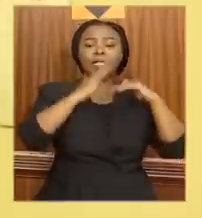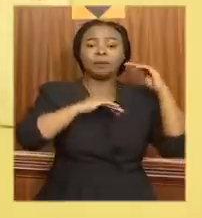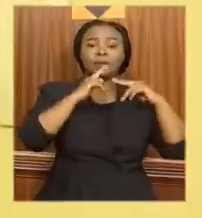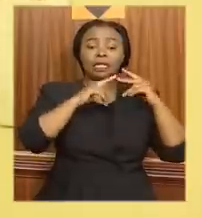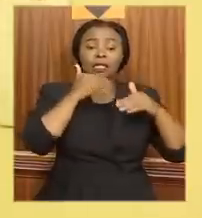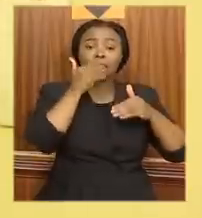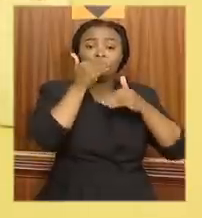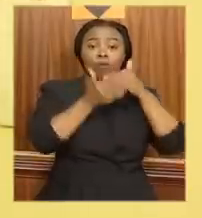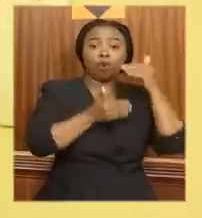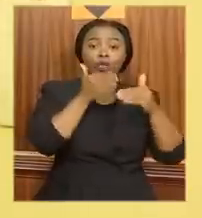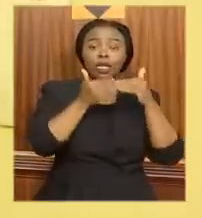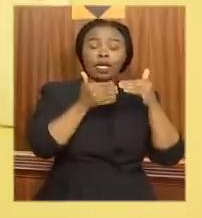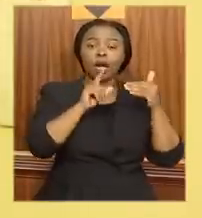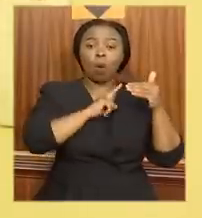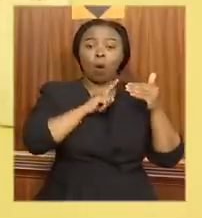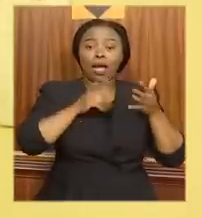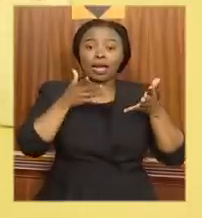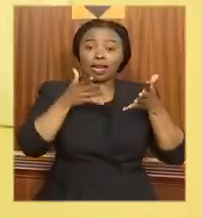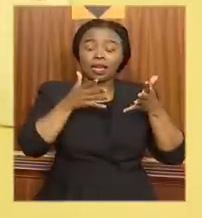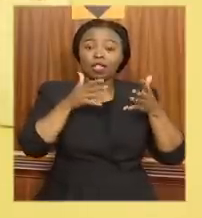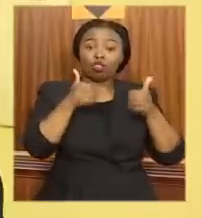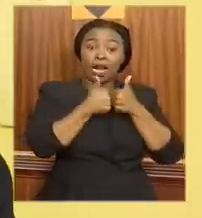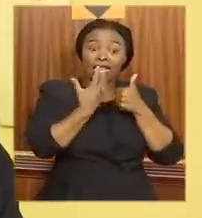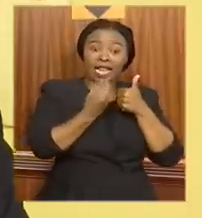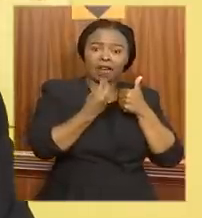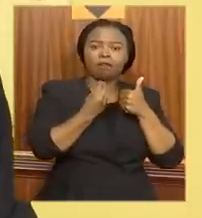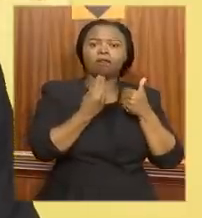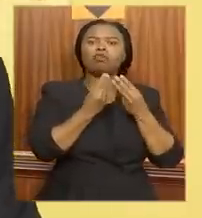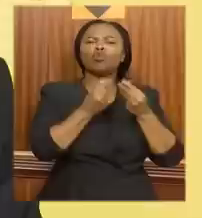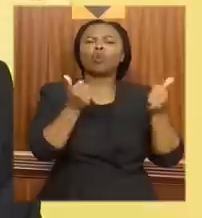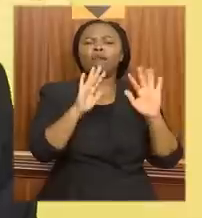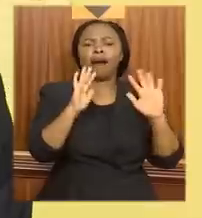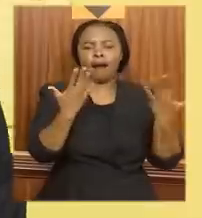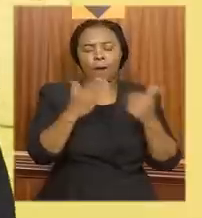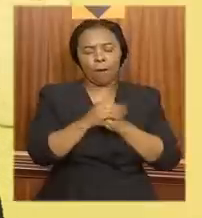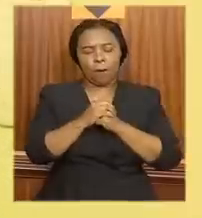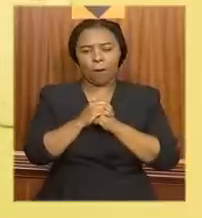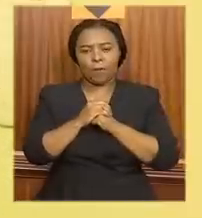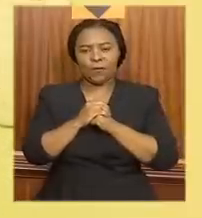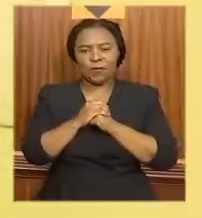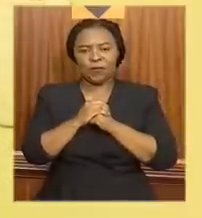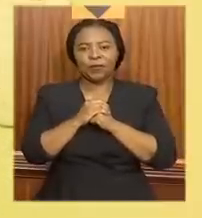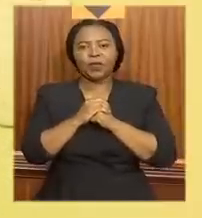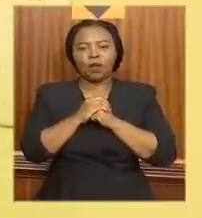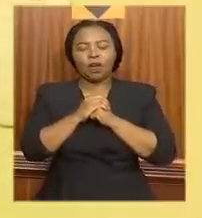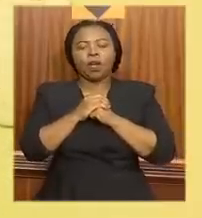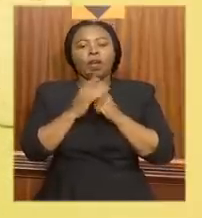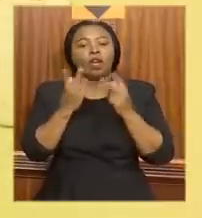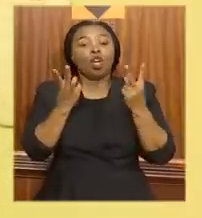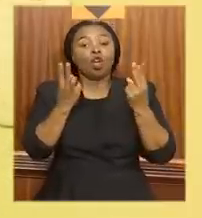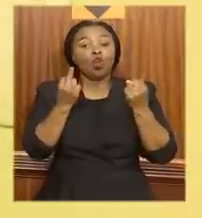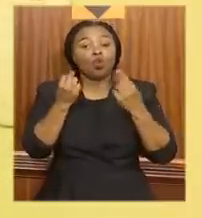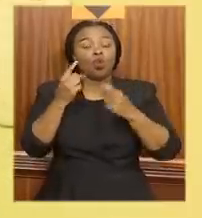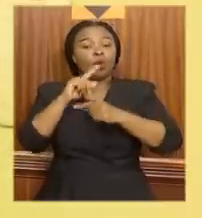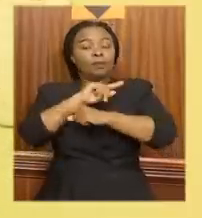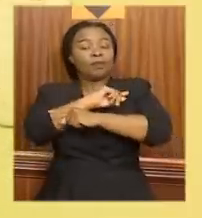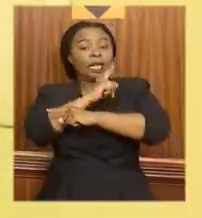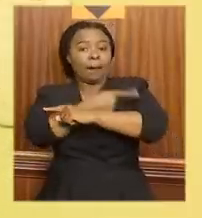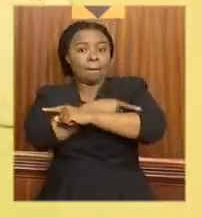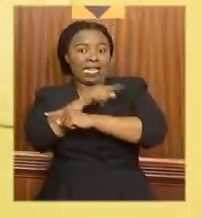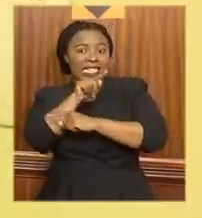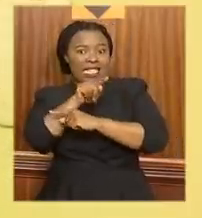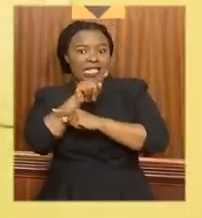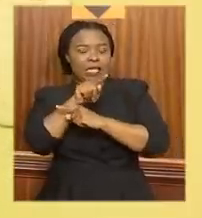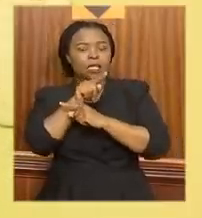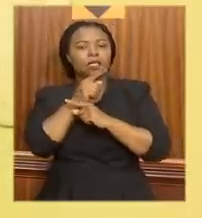the challenges that we face in this regard. The amount of new generation capacity